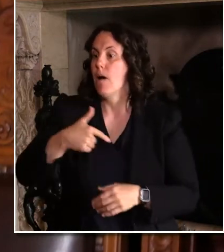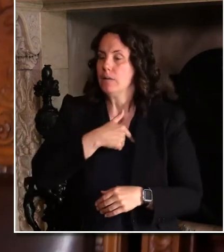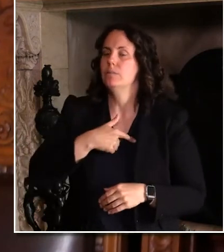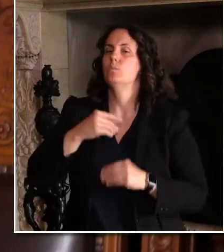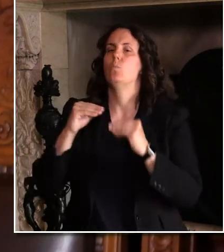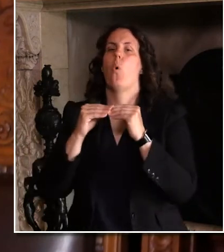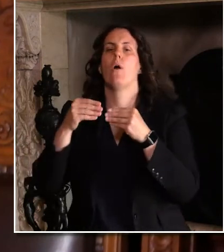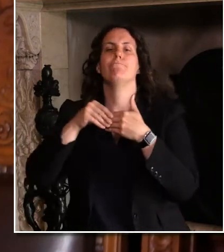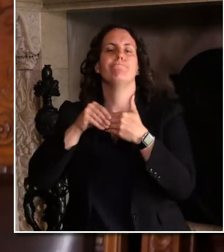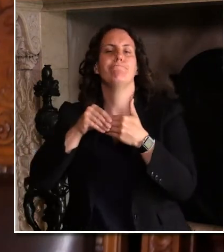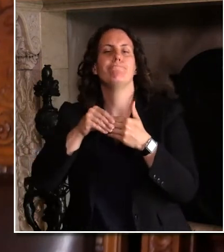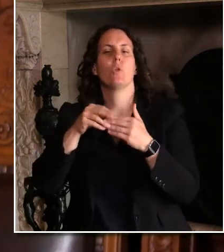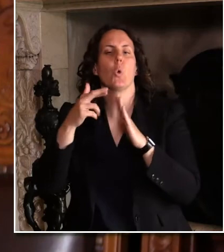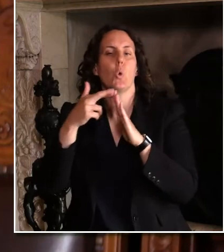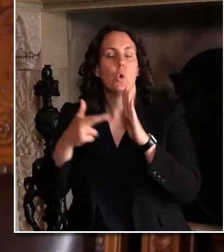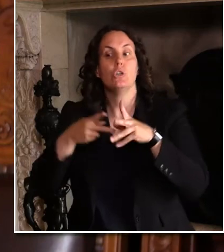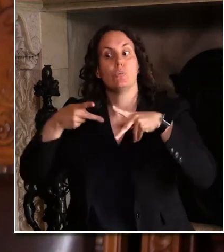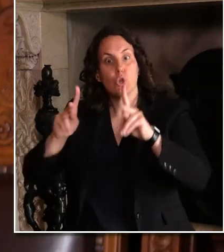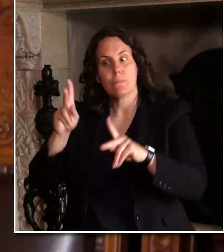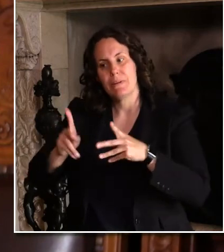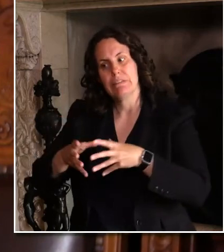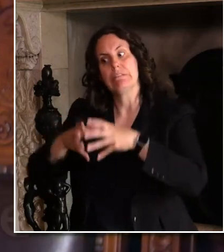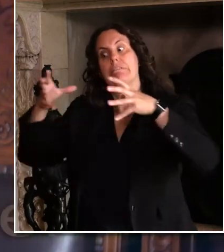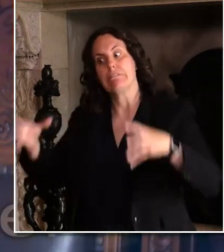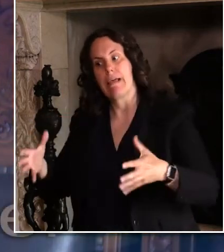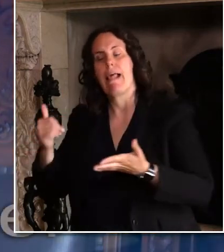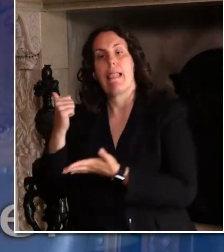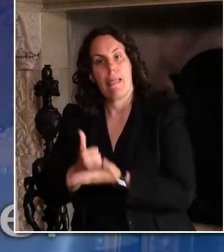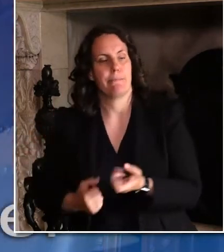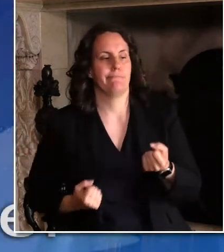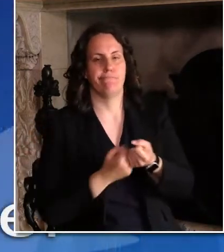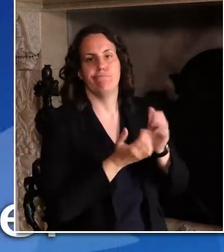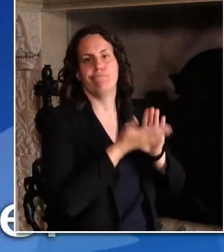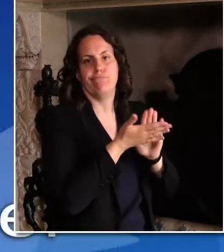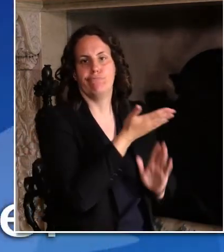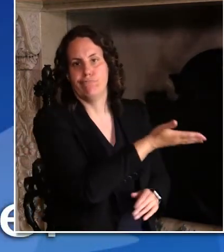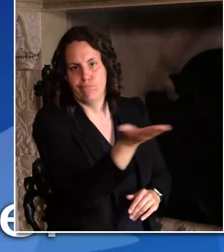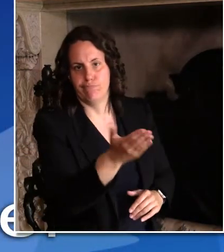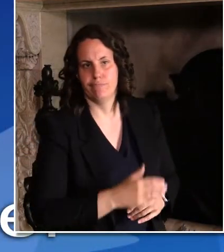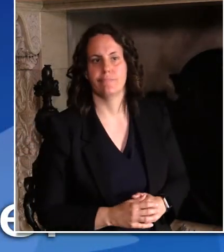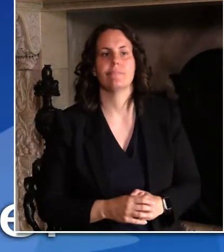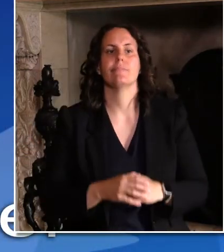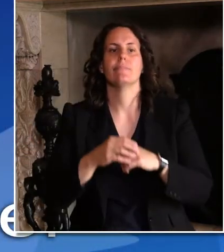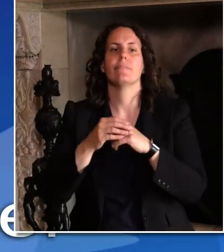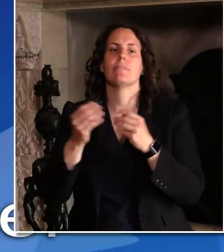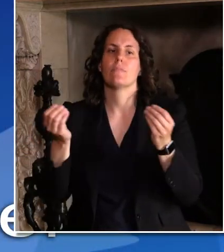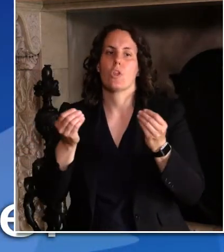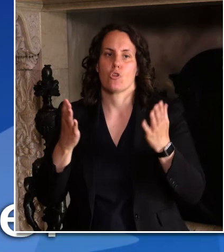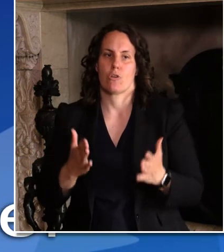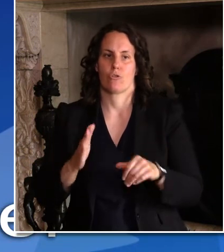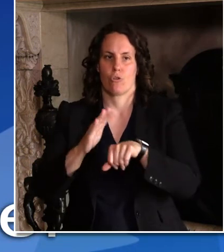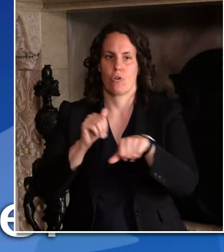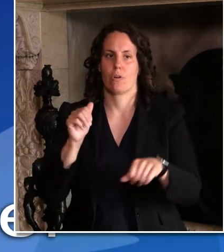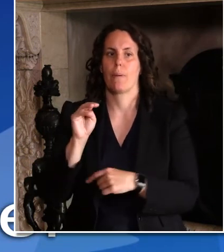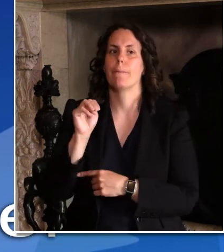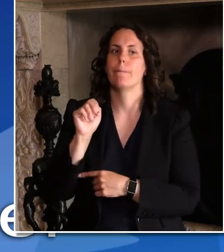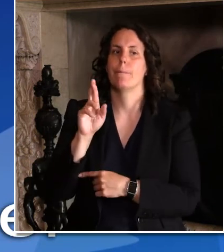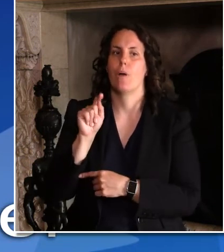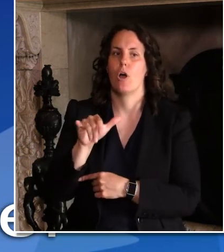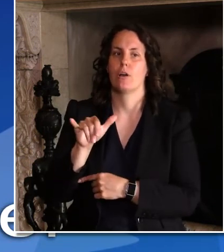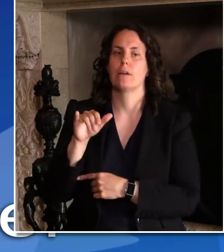help deal with the pandemic. Thank you, Emily. Now to Marty Michelson from Milwaukee Public Radio. Marty.